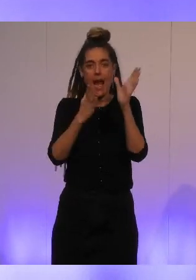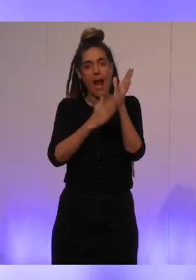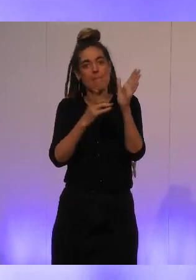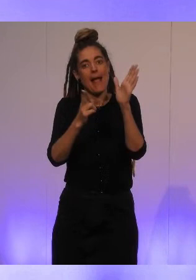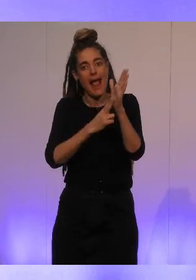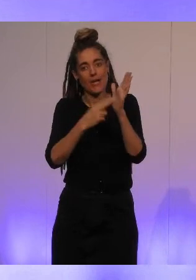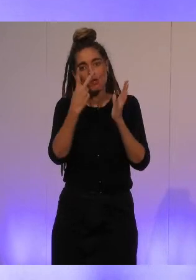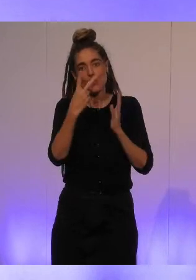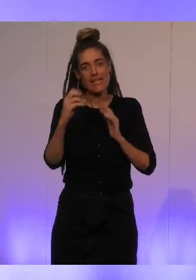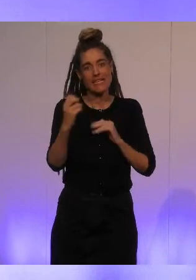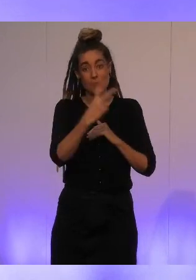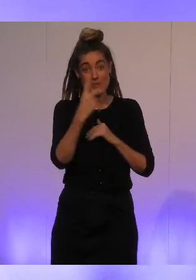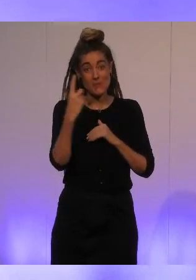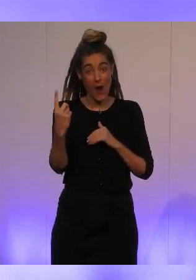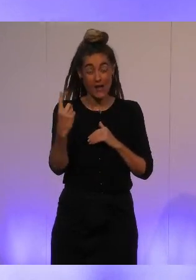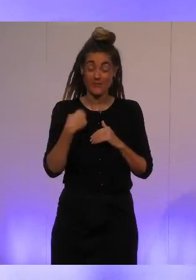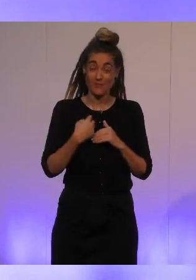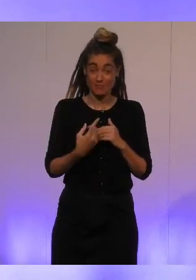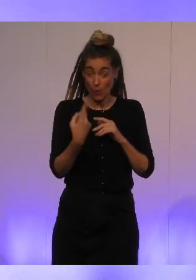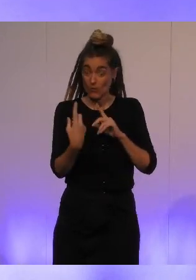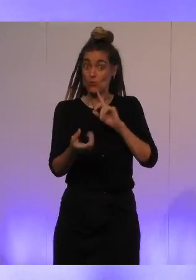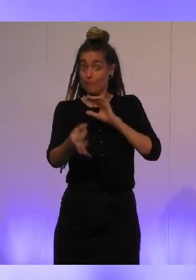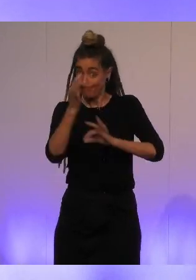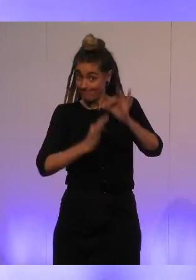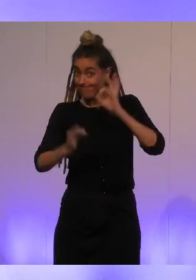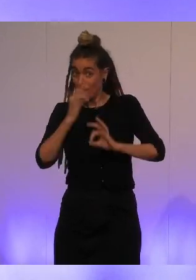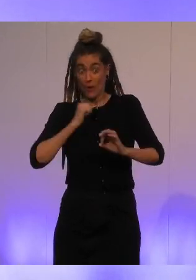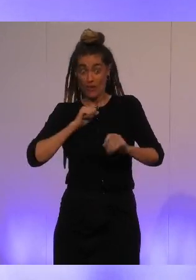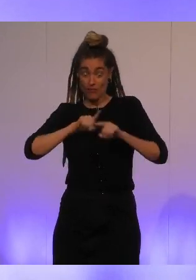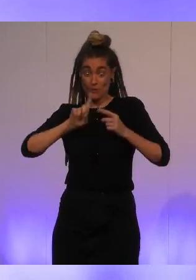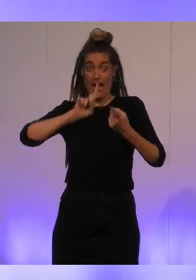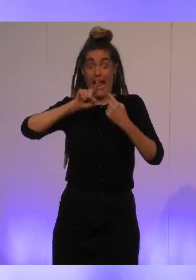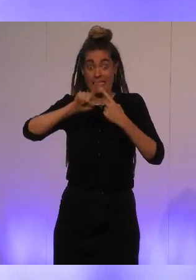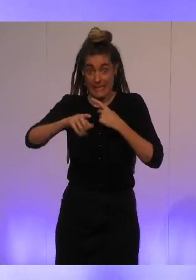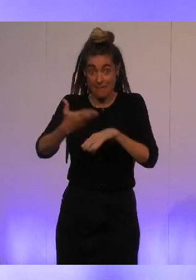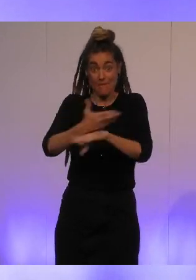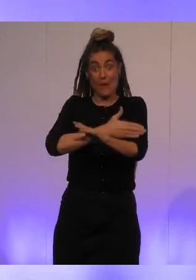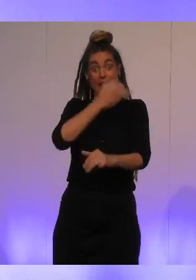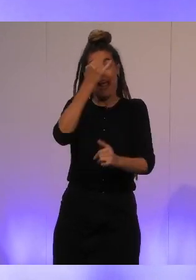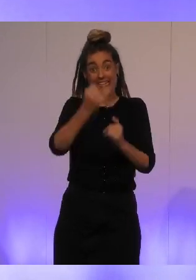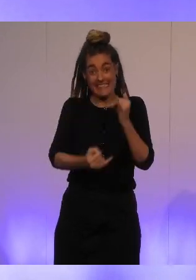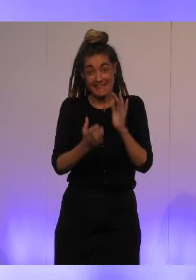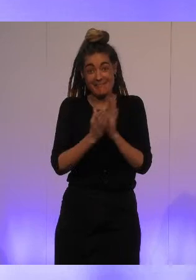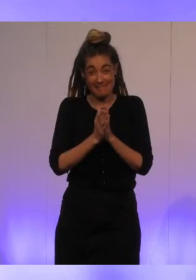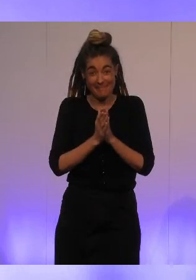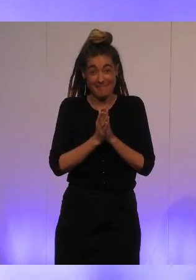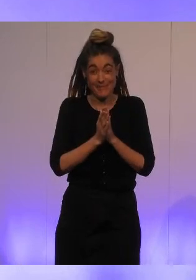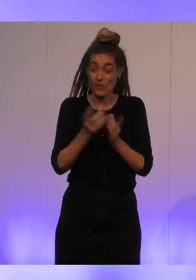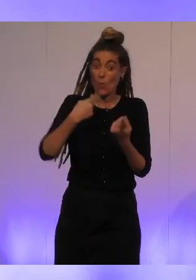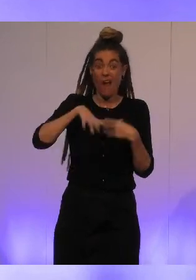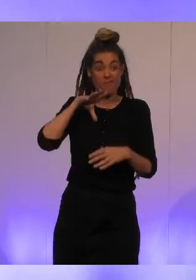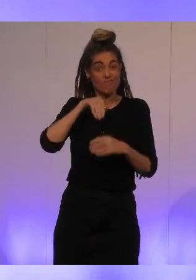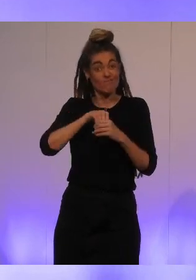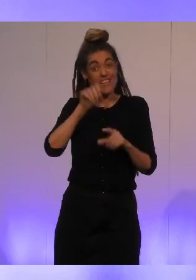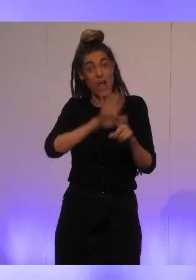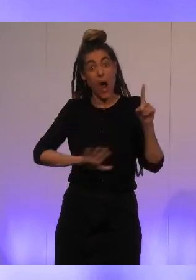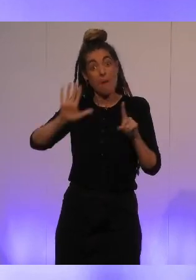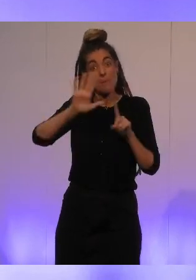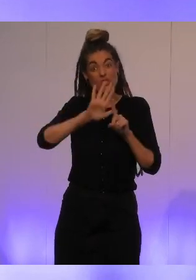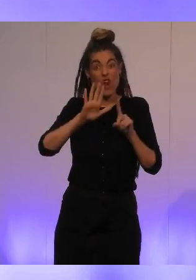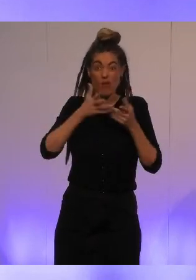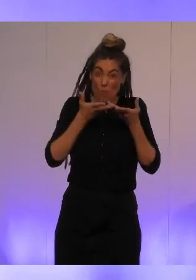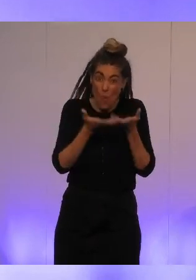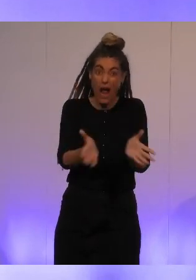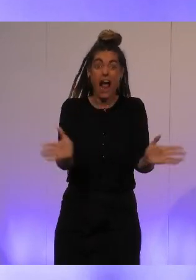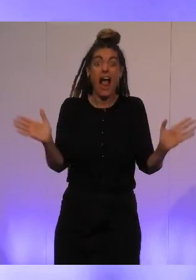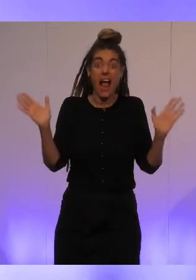CRHAMM2021, and we'll do our best to answer them towards the end of this evening. We are part of the Derbyshire-wide health and care system and